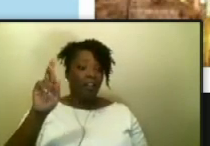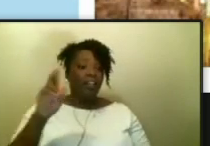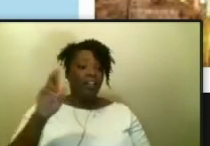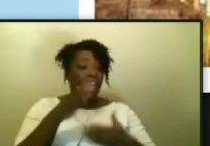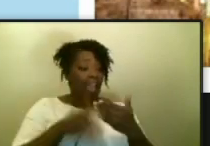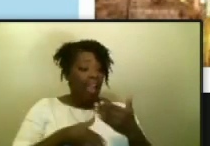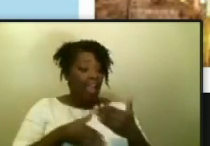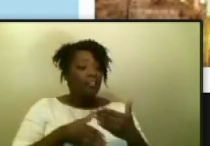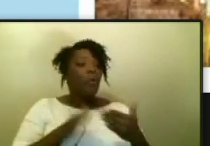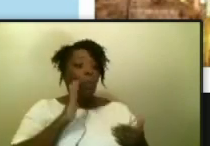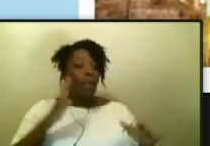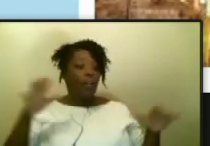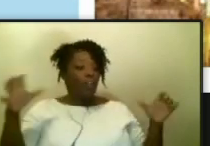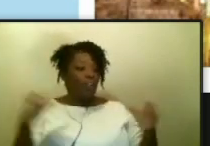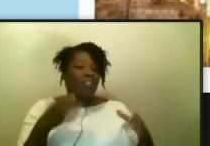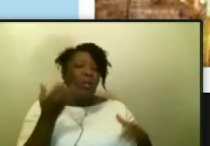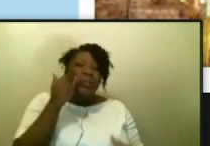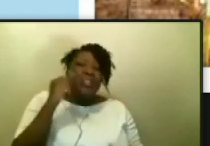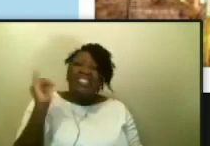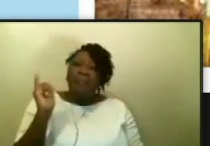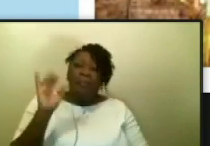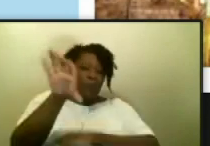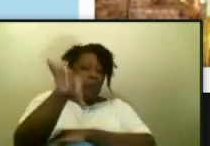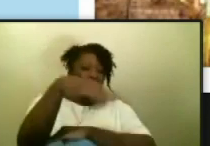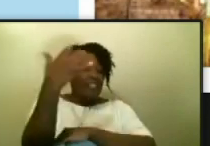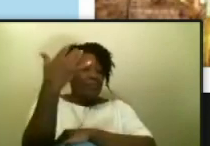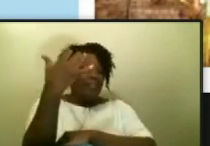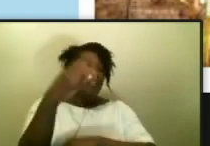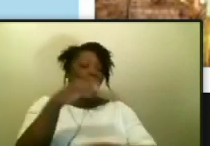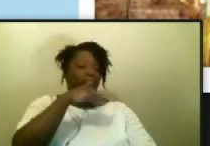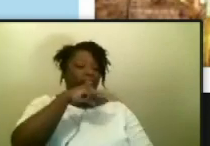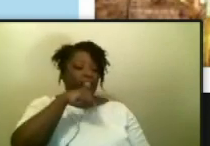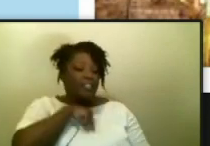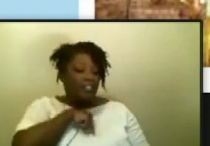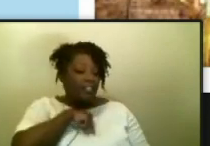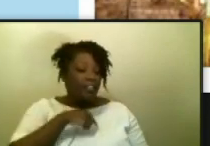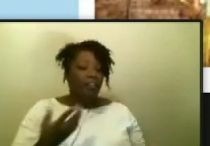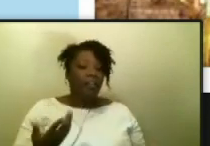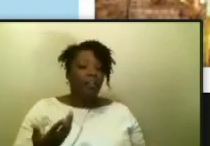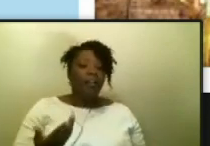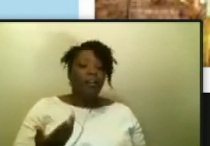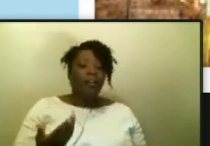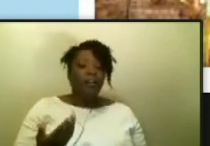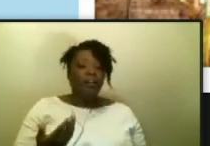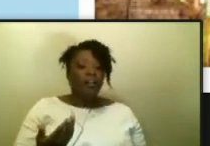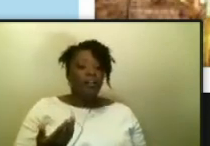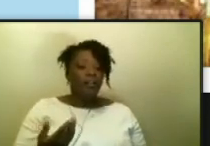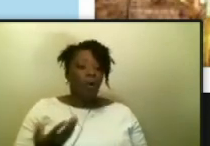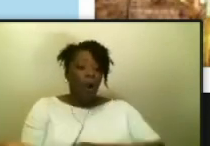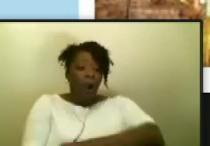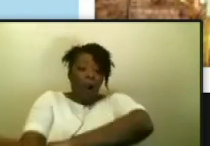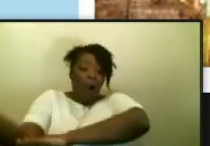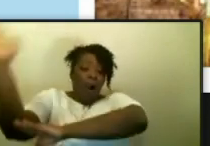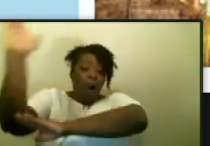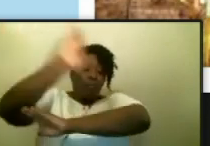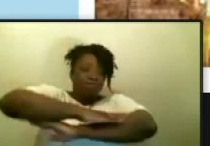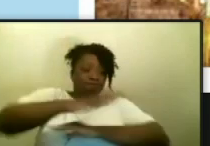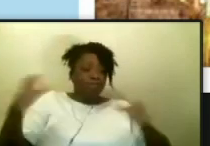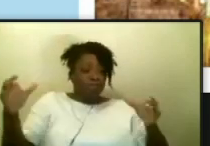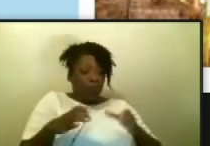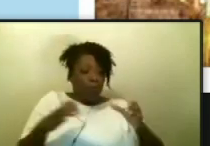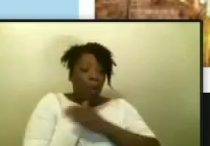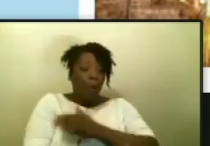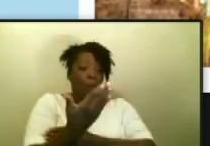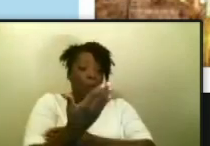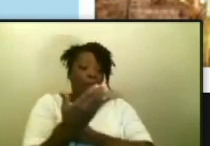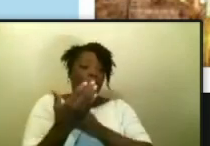It's very similar to Christmas and Thanksgiving. It's or Thanksgiving. It's an all-day fellowship that starts with a morning service at your